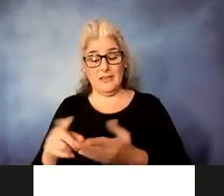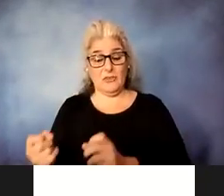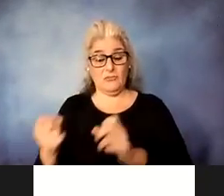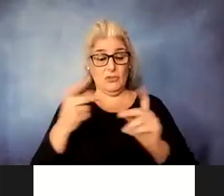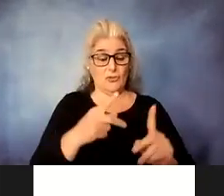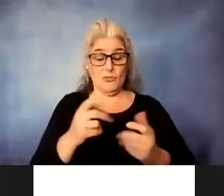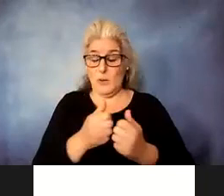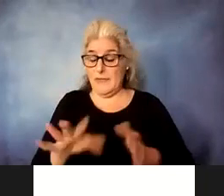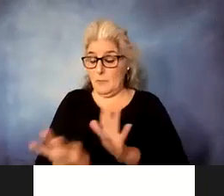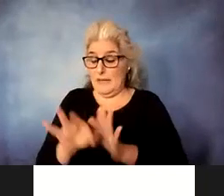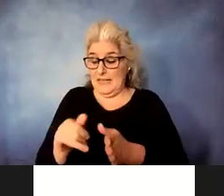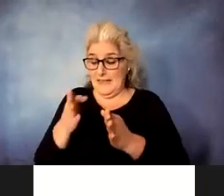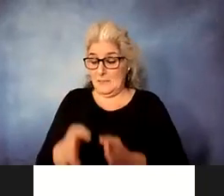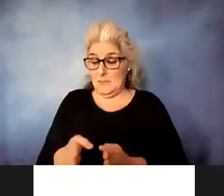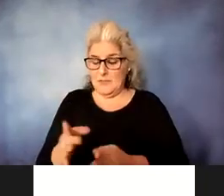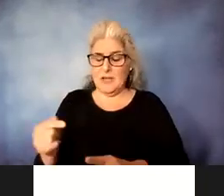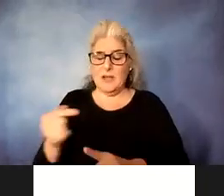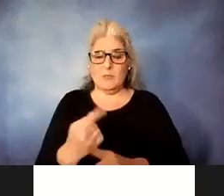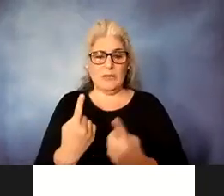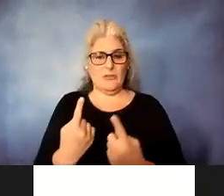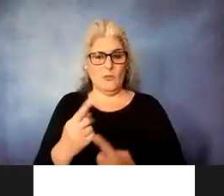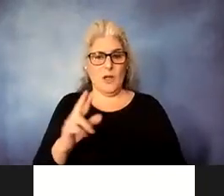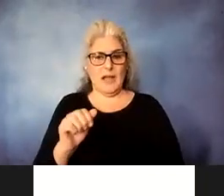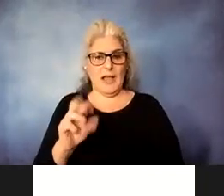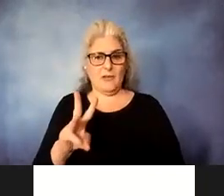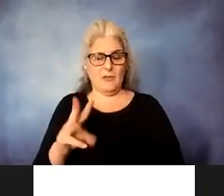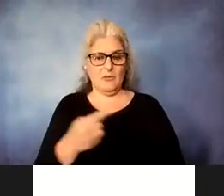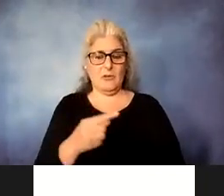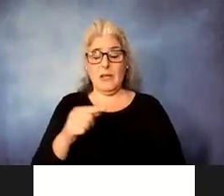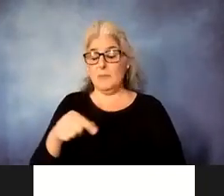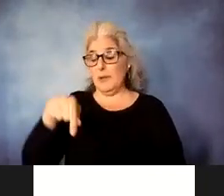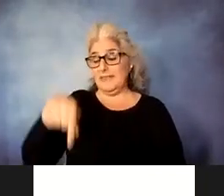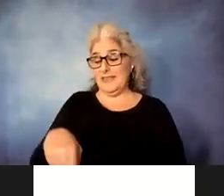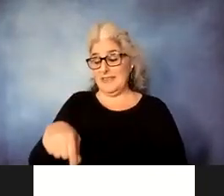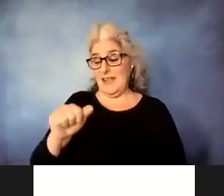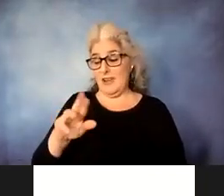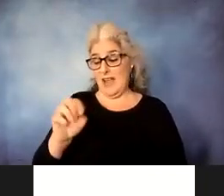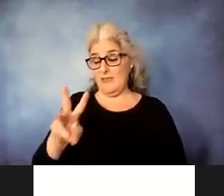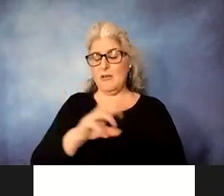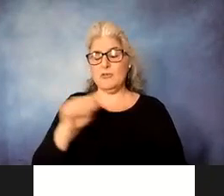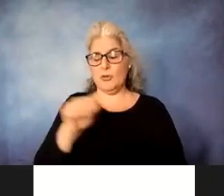write-in candidate, press the left arrow key. Press the down arrow now to begin moving through the alphabet. Capital